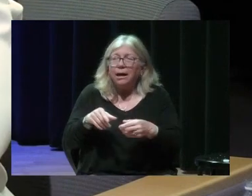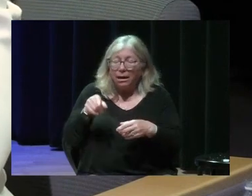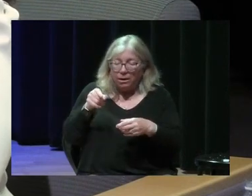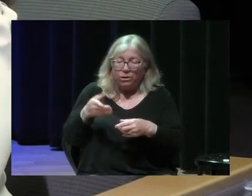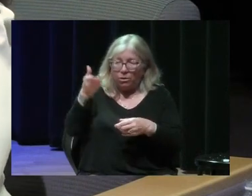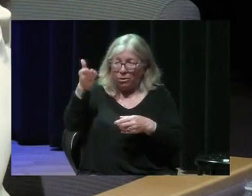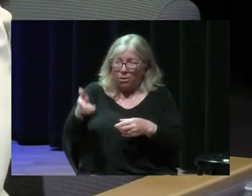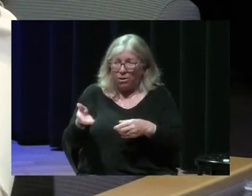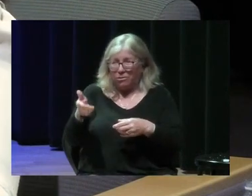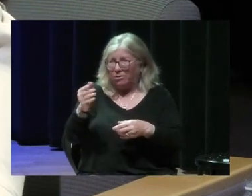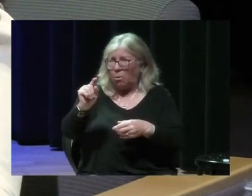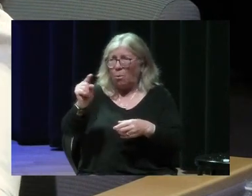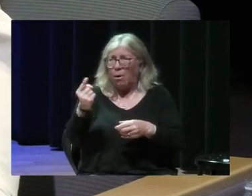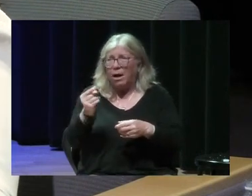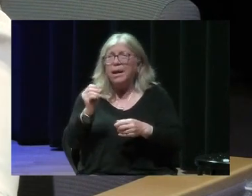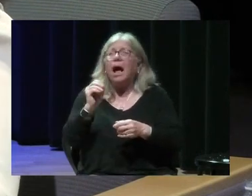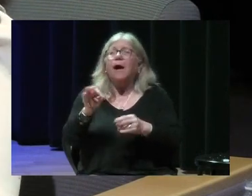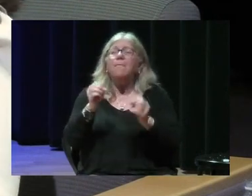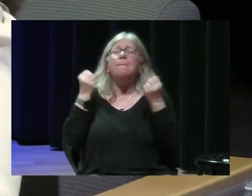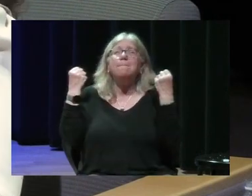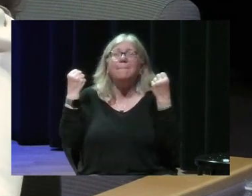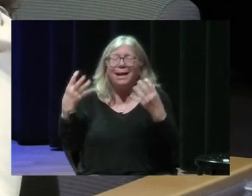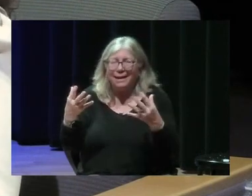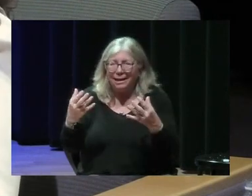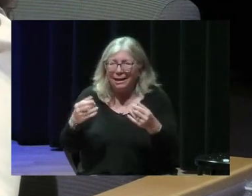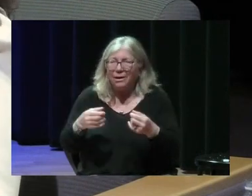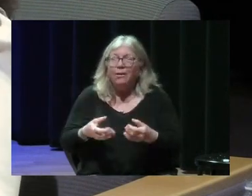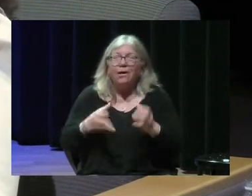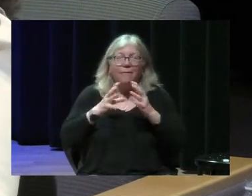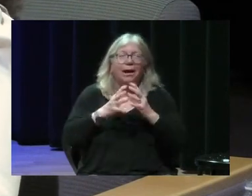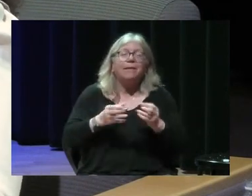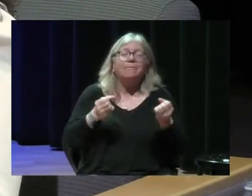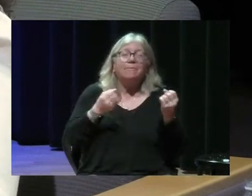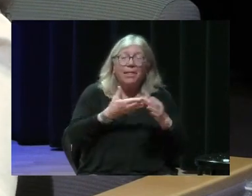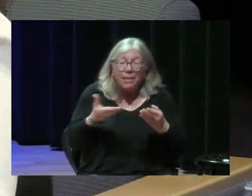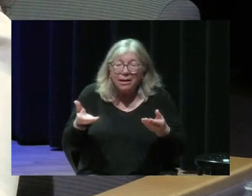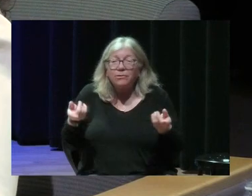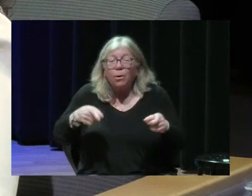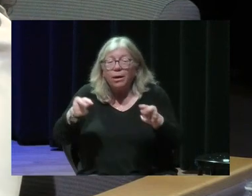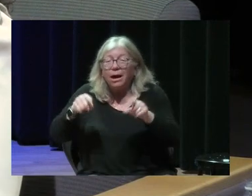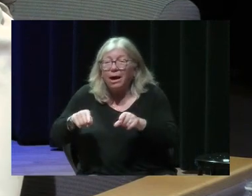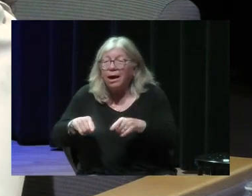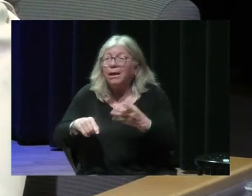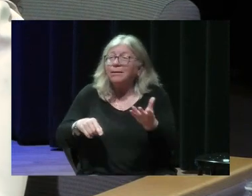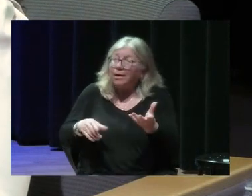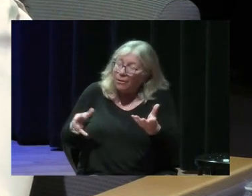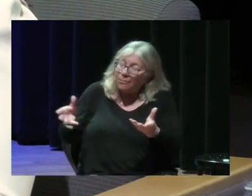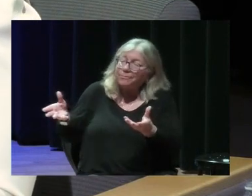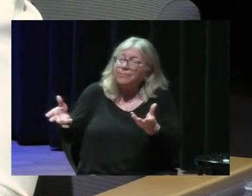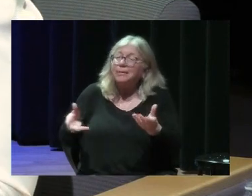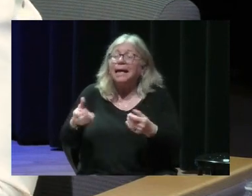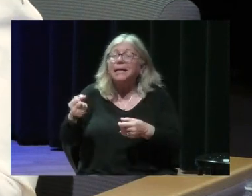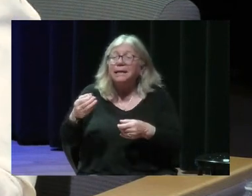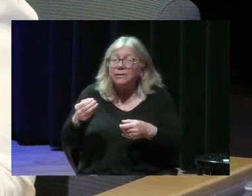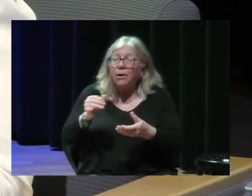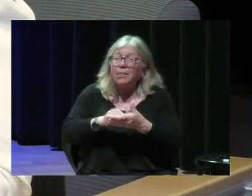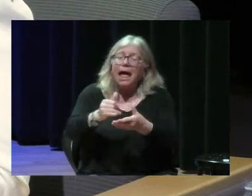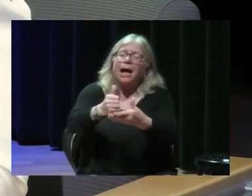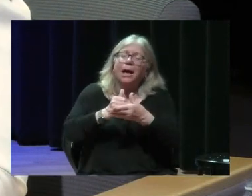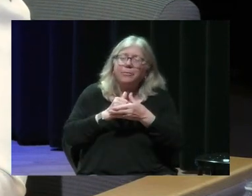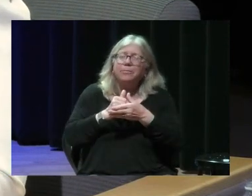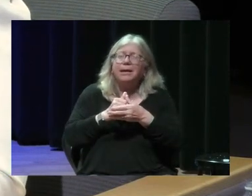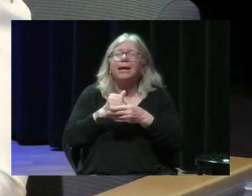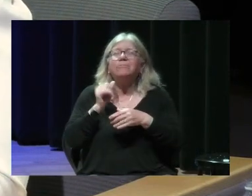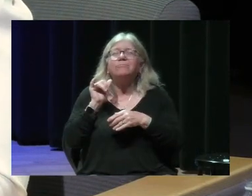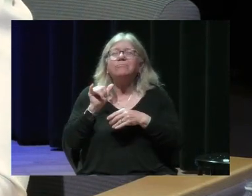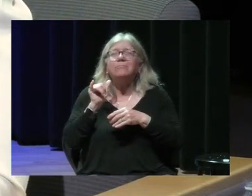are just one of many, and we got a lot going on here, and none of it is about you and your care and your comfort. And so that helps me just